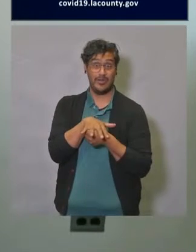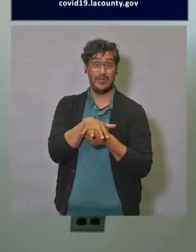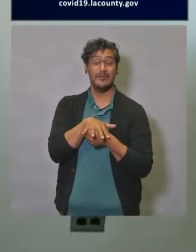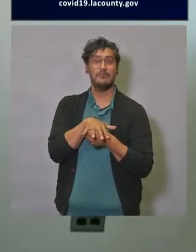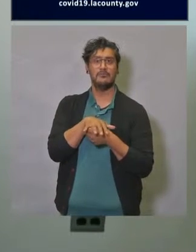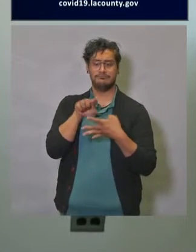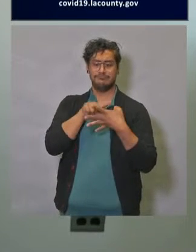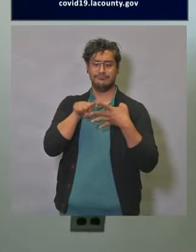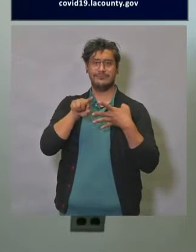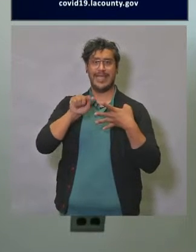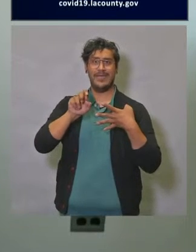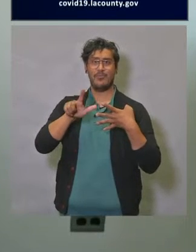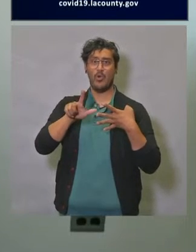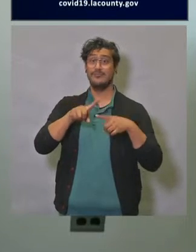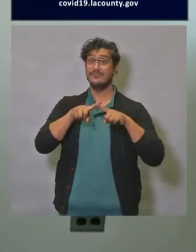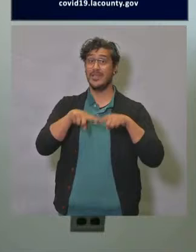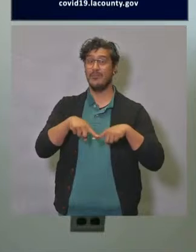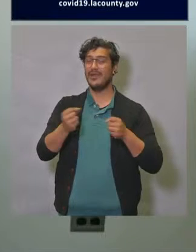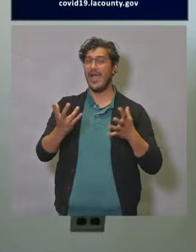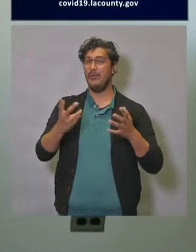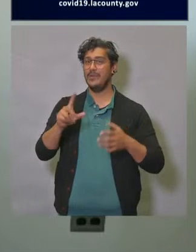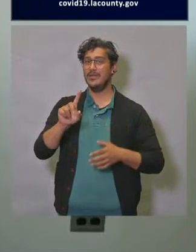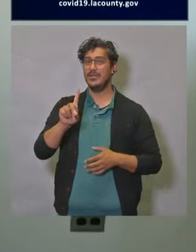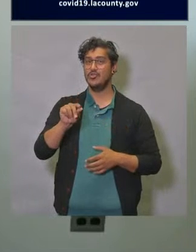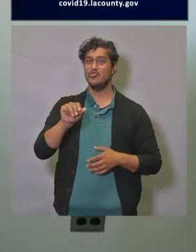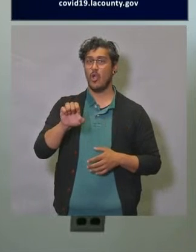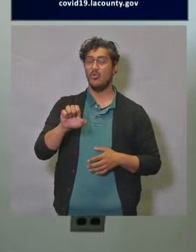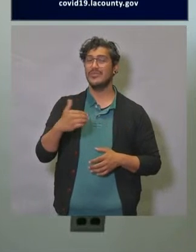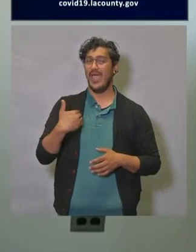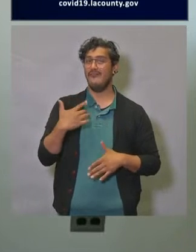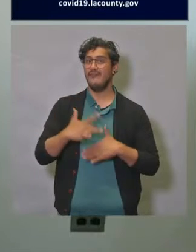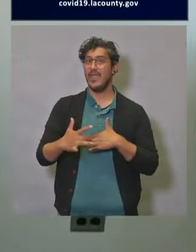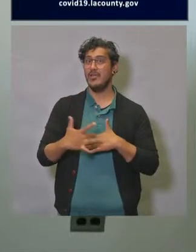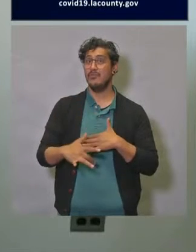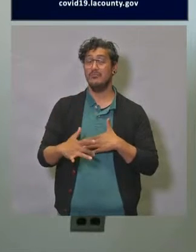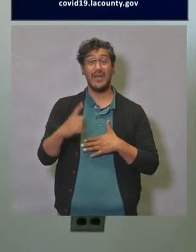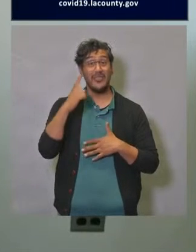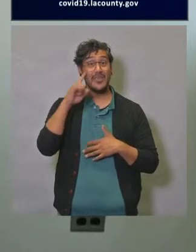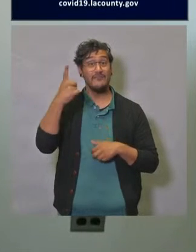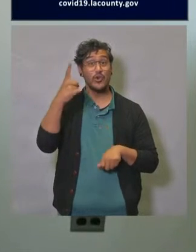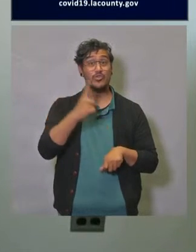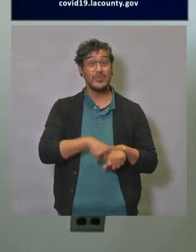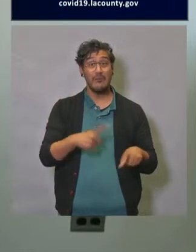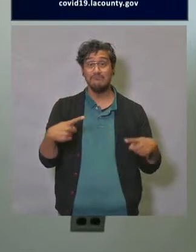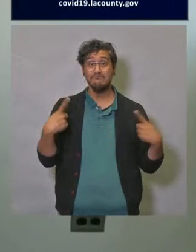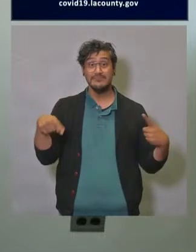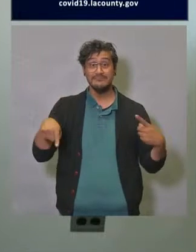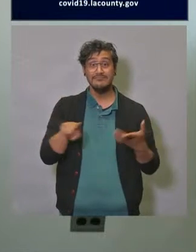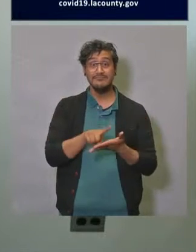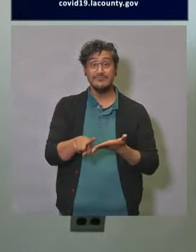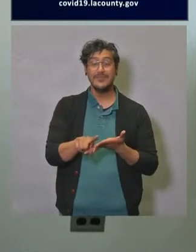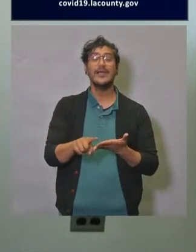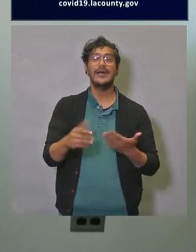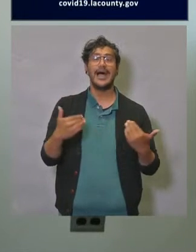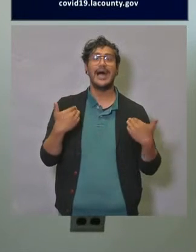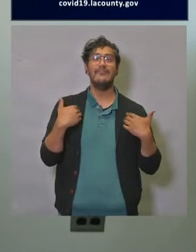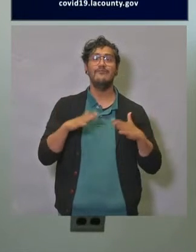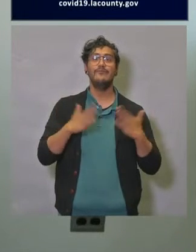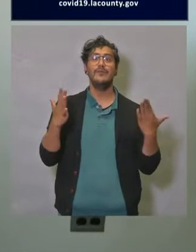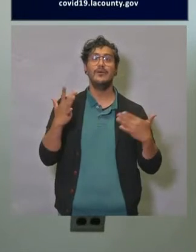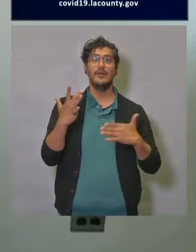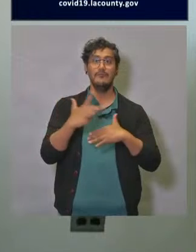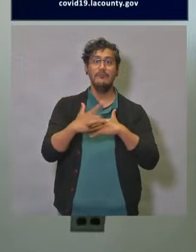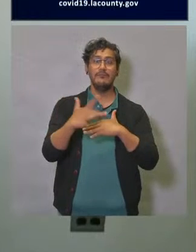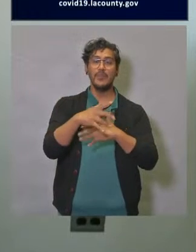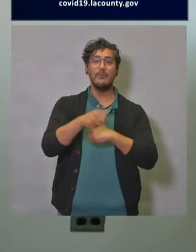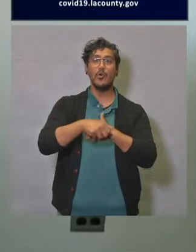of the month was very dependent on the number of doses we had. I think for the first time ever, this week, we actually have open appointments at